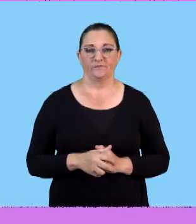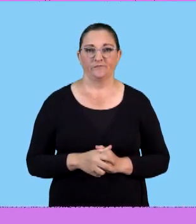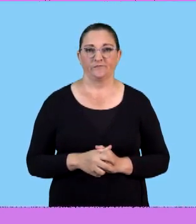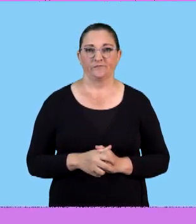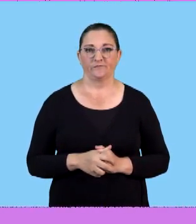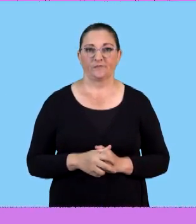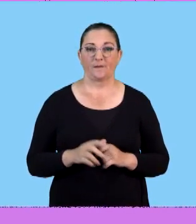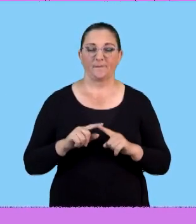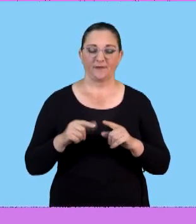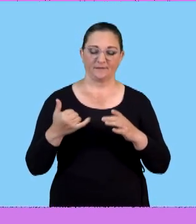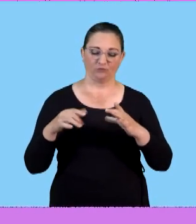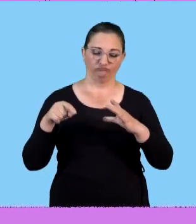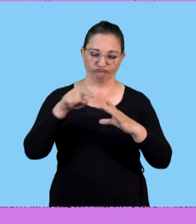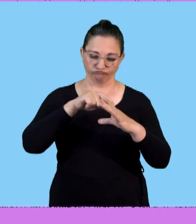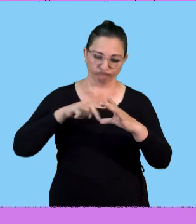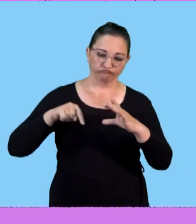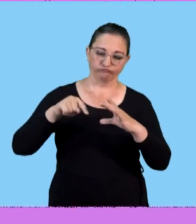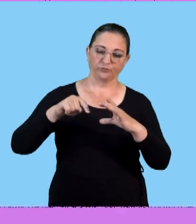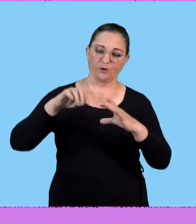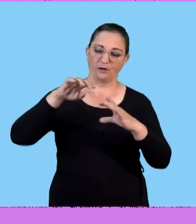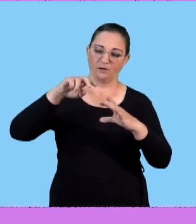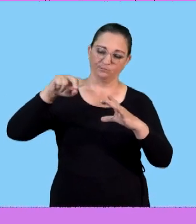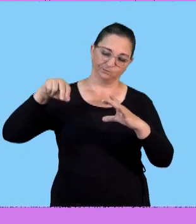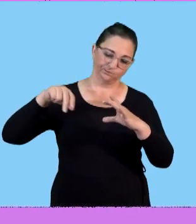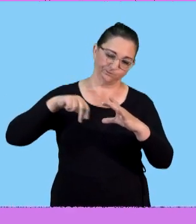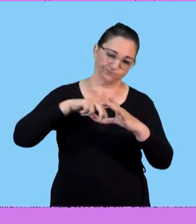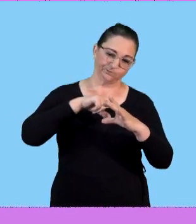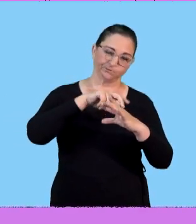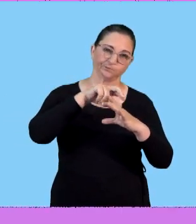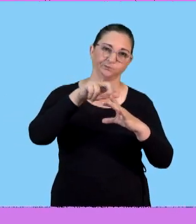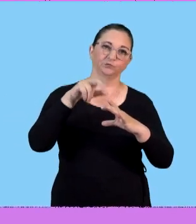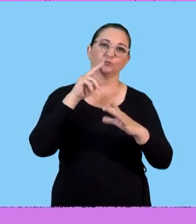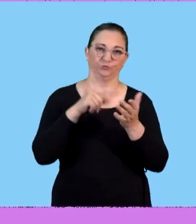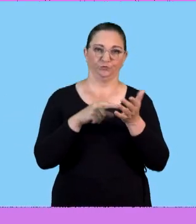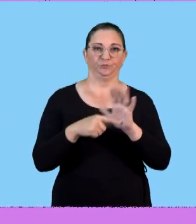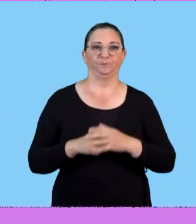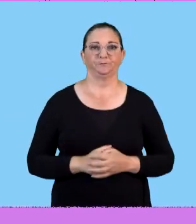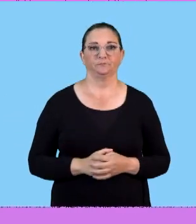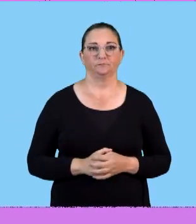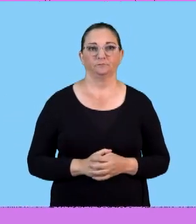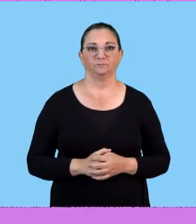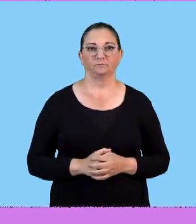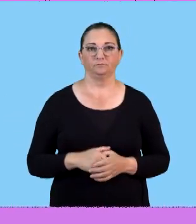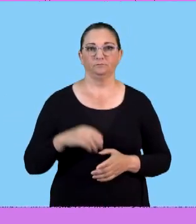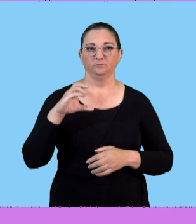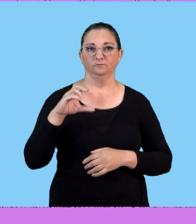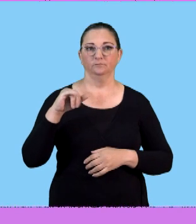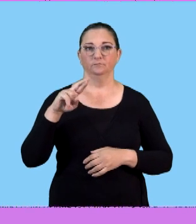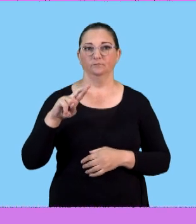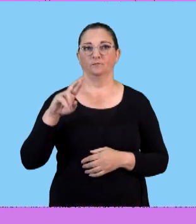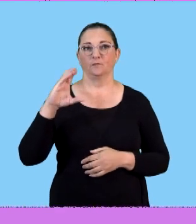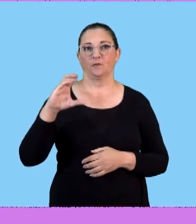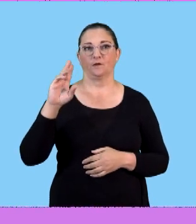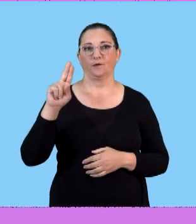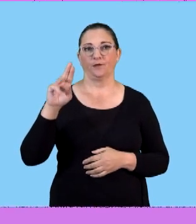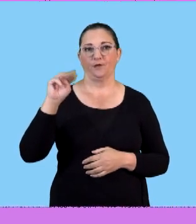a circular object. Okay, so I'm going to indicate it like that. Circumference, right,